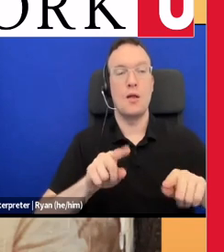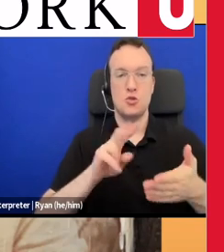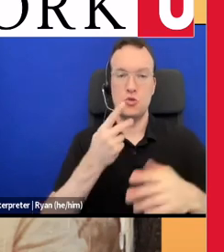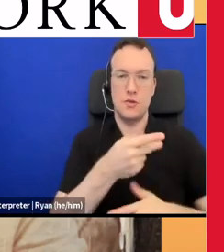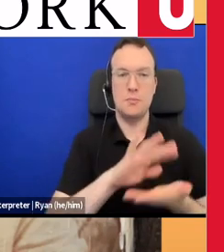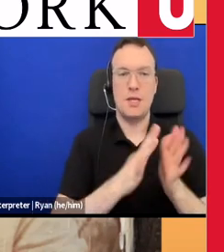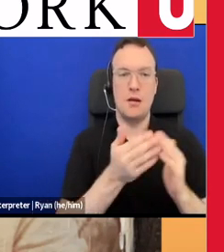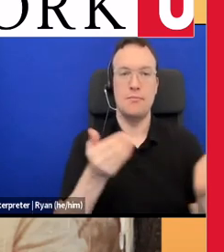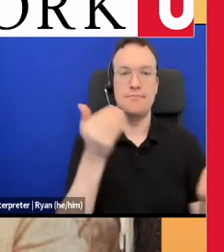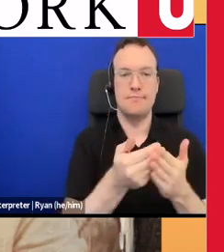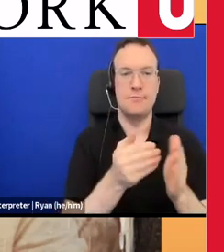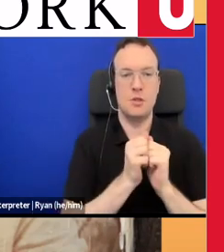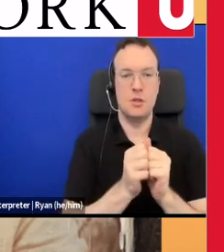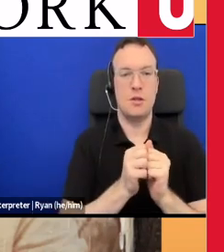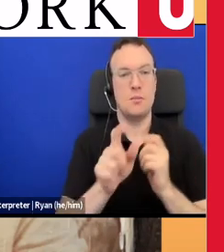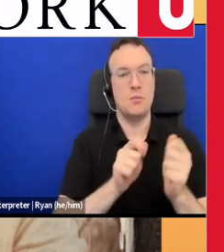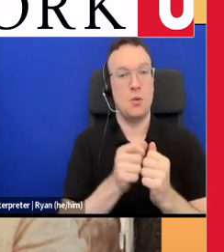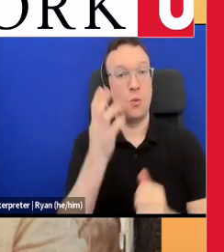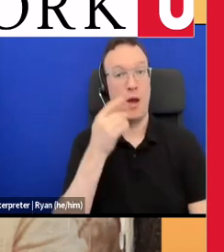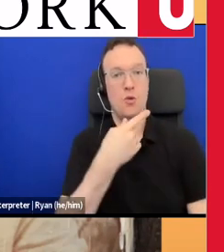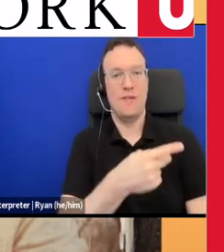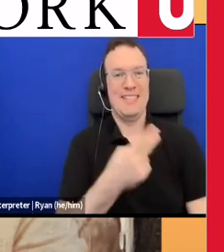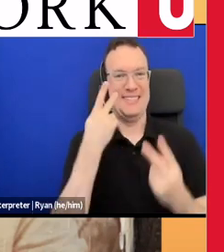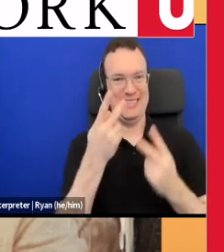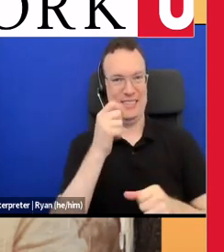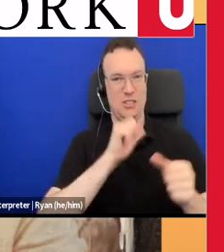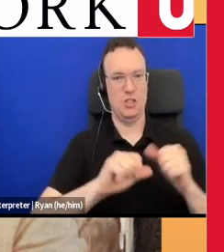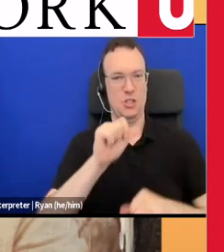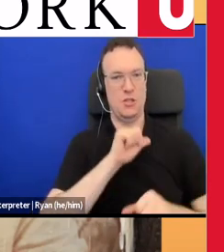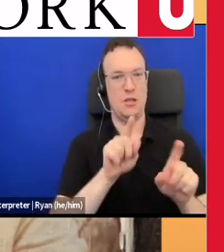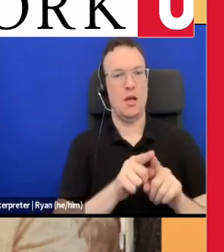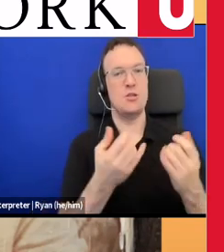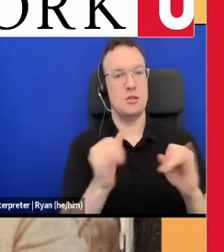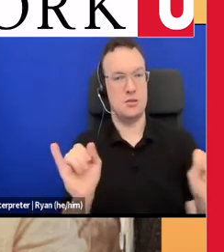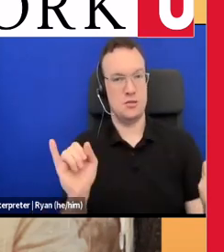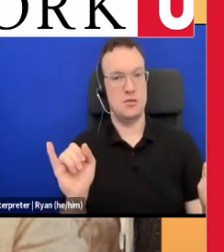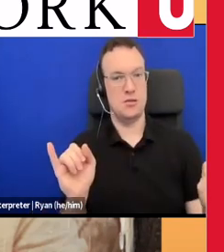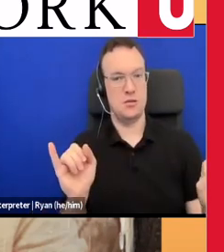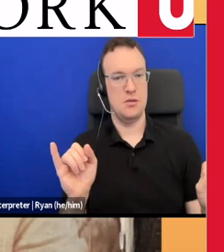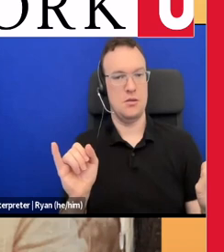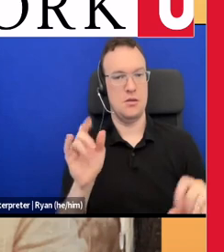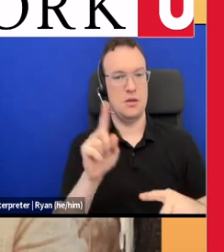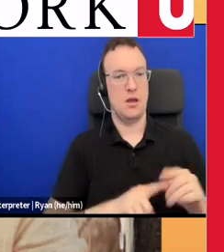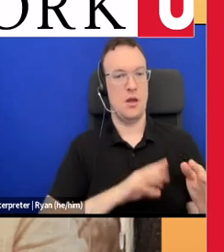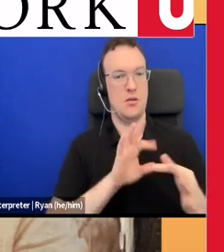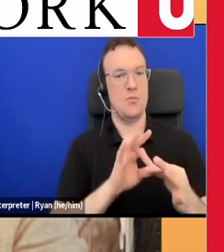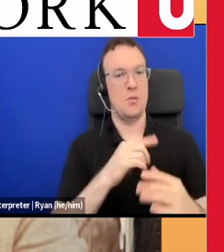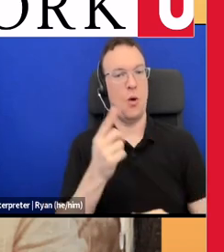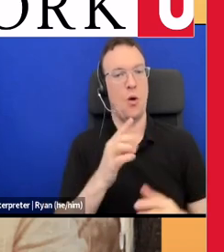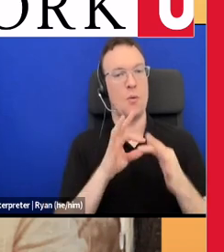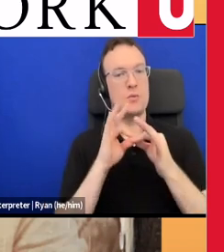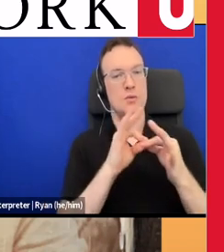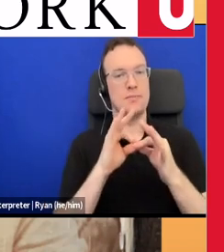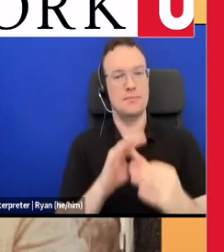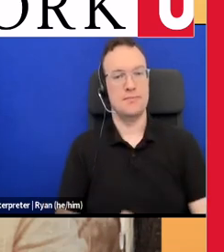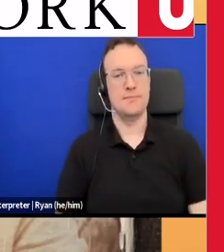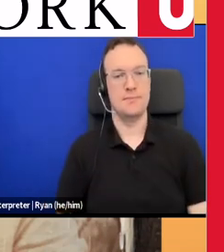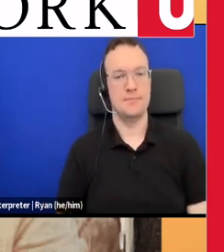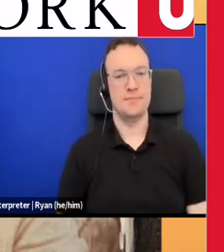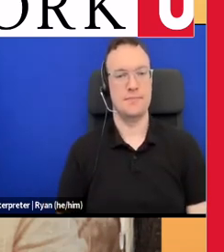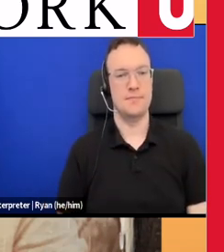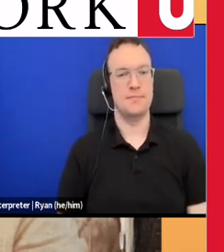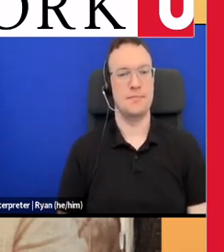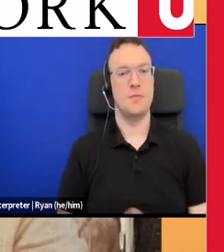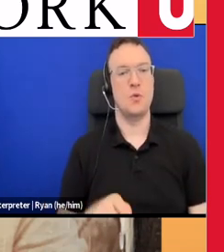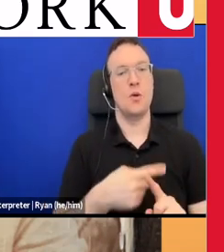contracts, precisely because we see each other as autonomous and ungraspable, yet always in relationship. When